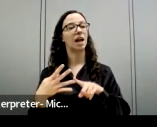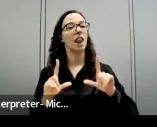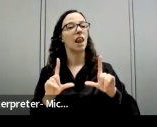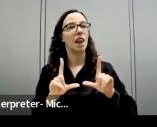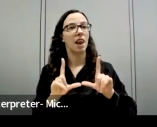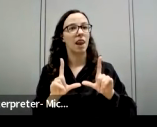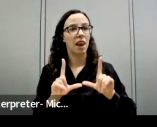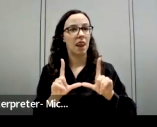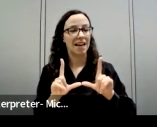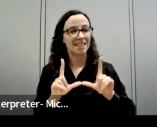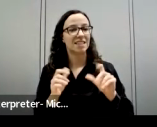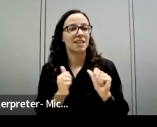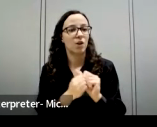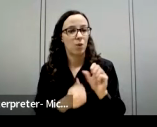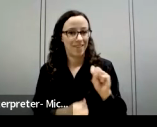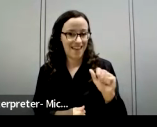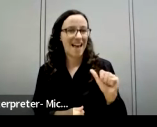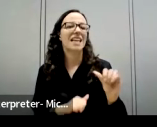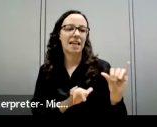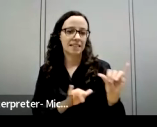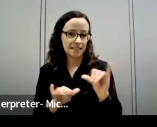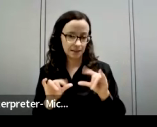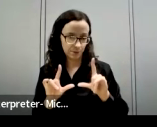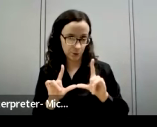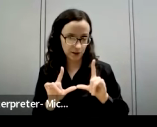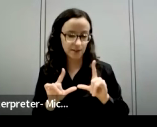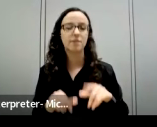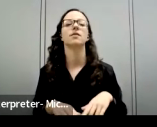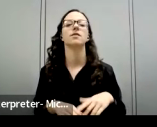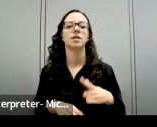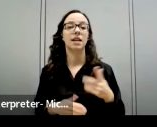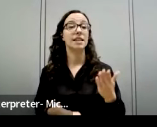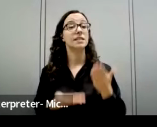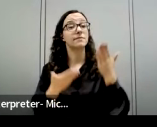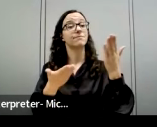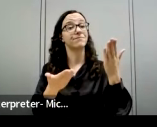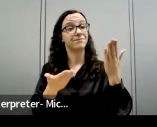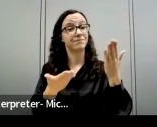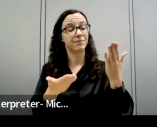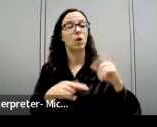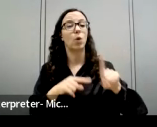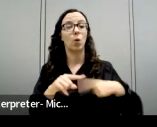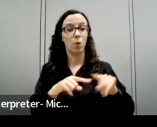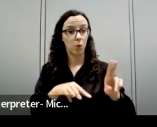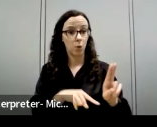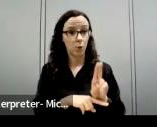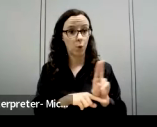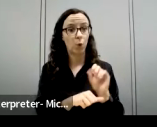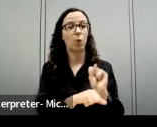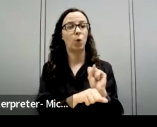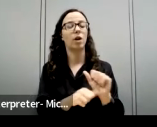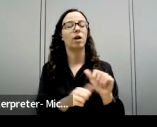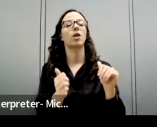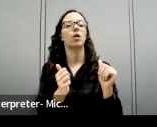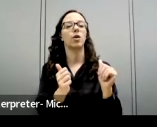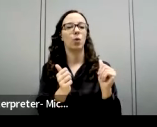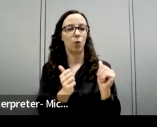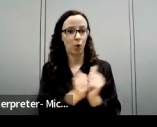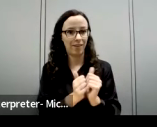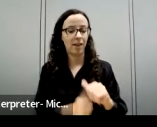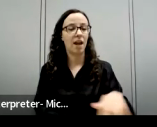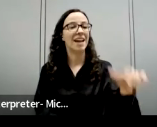license, and so we'll get into that in a little bit. And it's also highly recommended that when we use a work with the non-commercial license, that